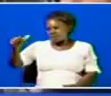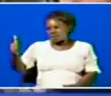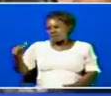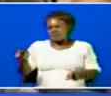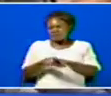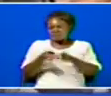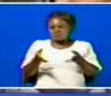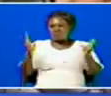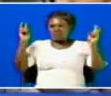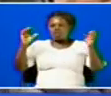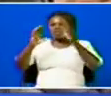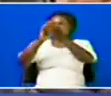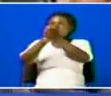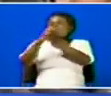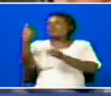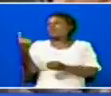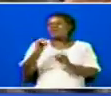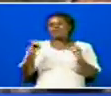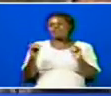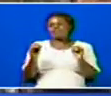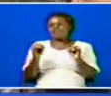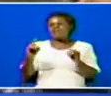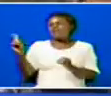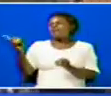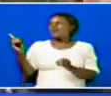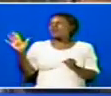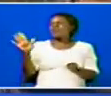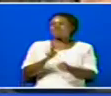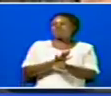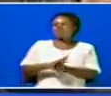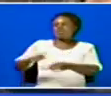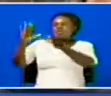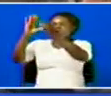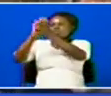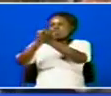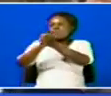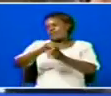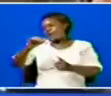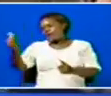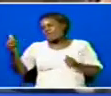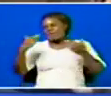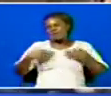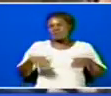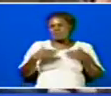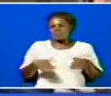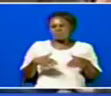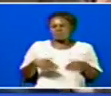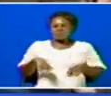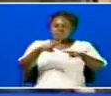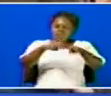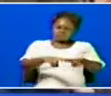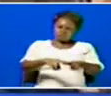case, ni mata si ya Jubilee peke yake. Ni mata wa Nairobi wote. Jubilee na wale wengine. Kwa hivyo tutaikalia